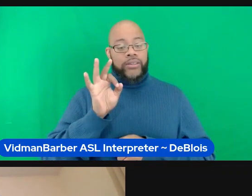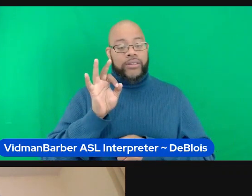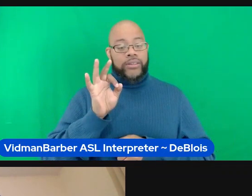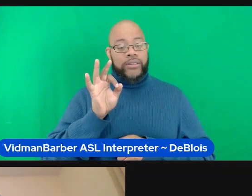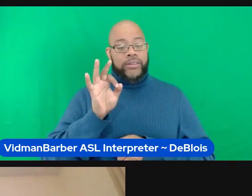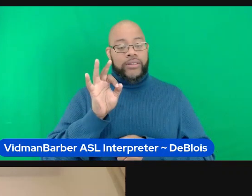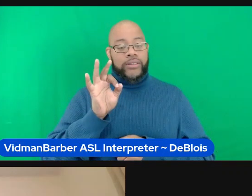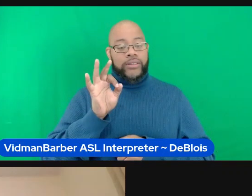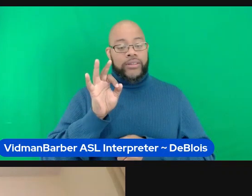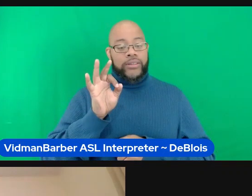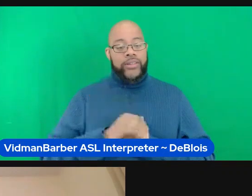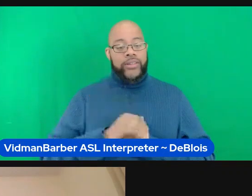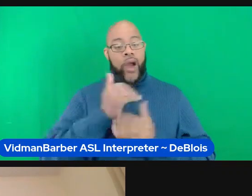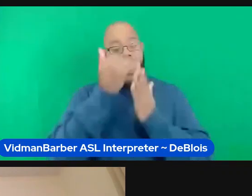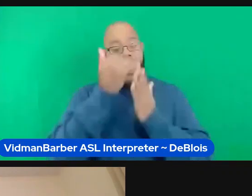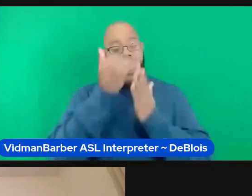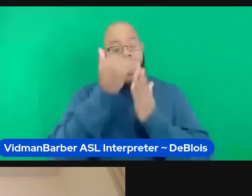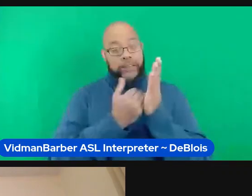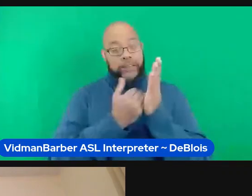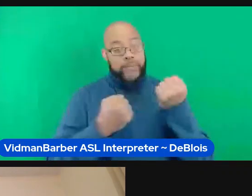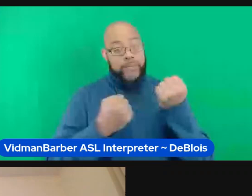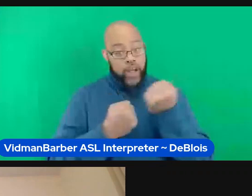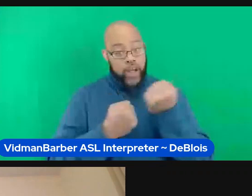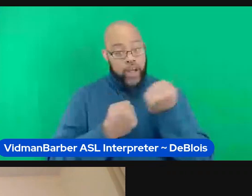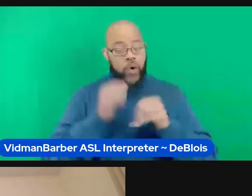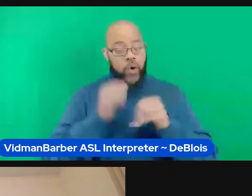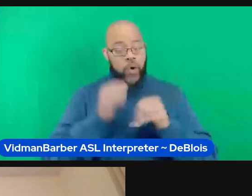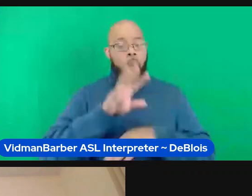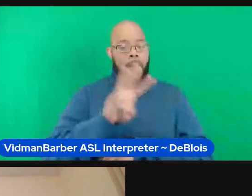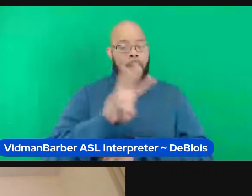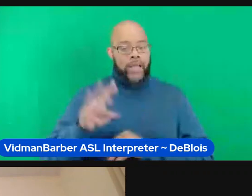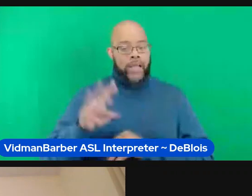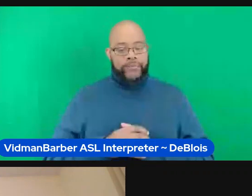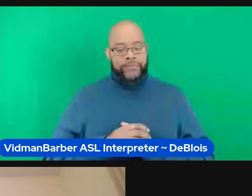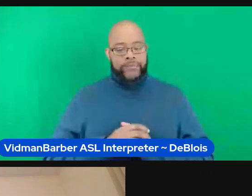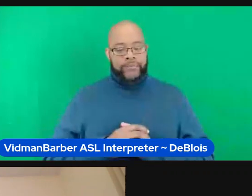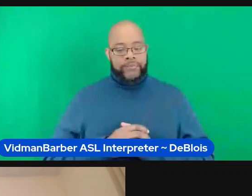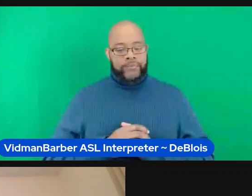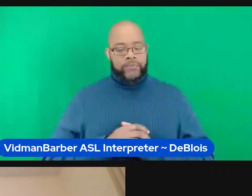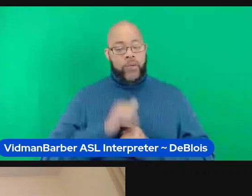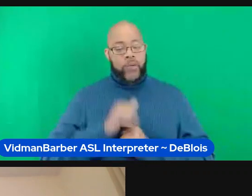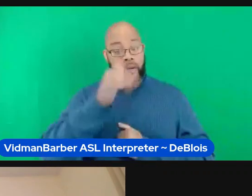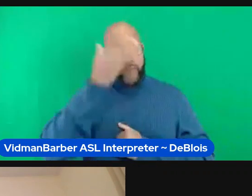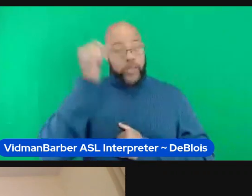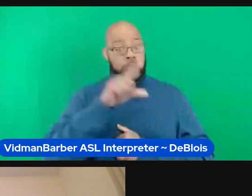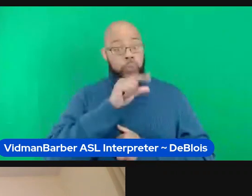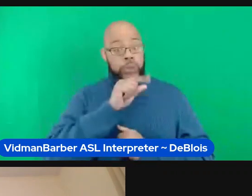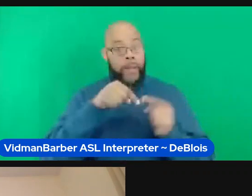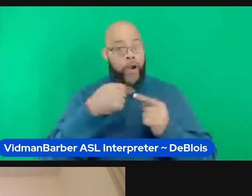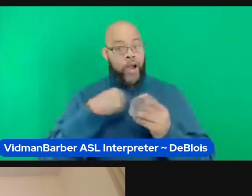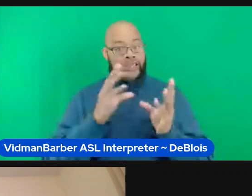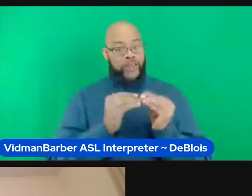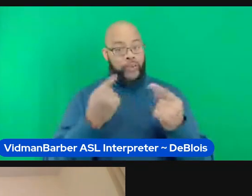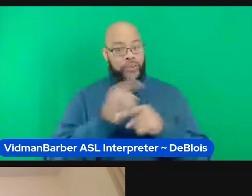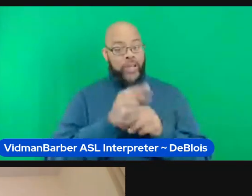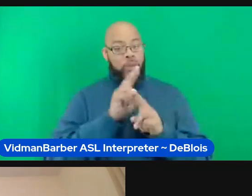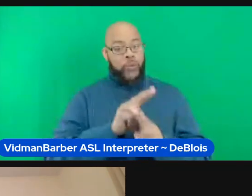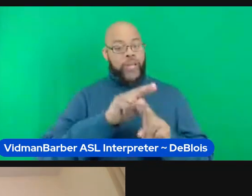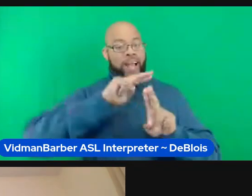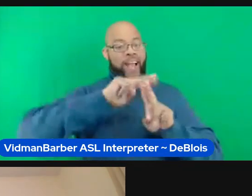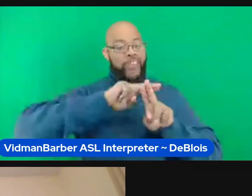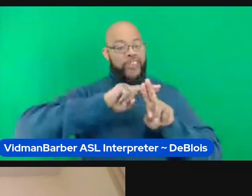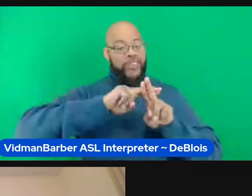on our website. Don't forget to tweet about our session today using the hashtag AutoImmunity